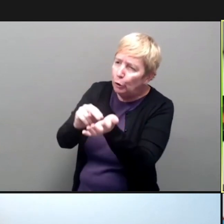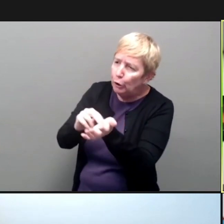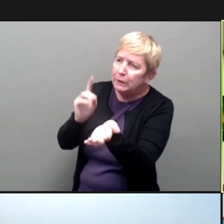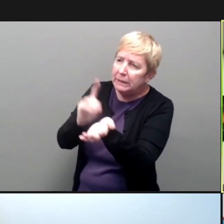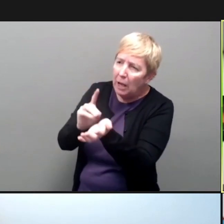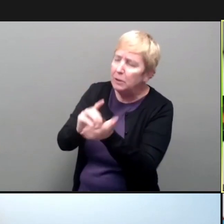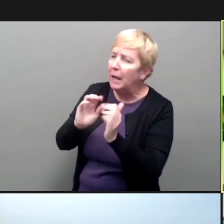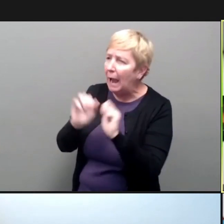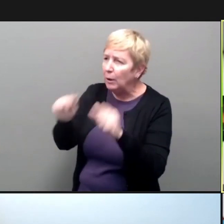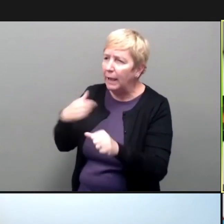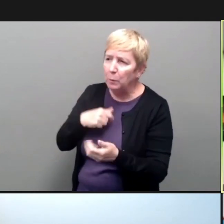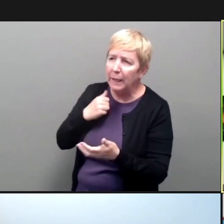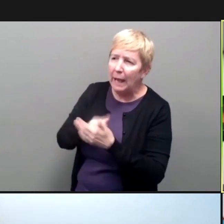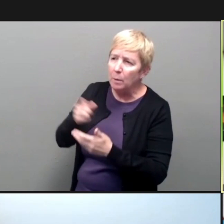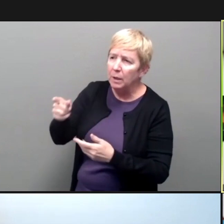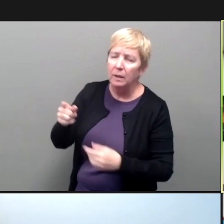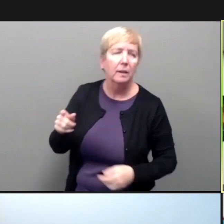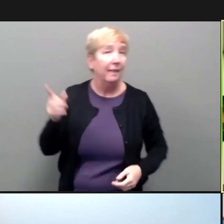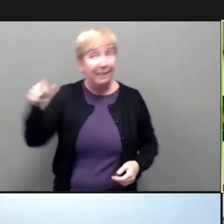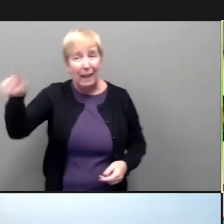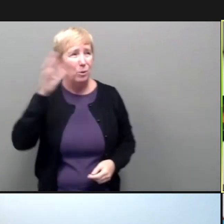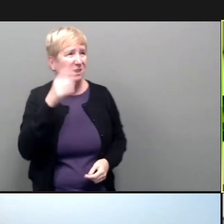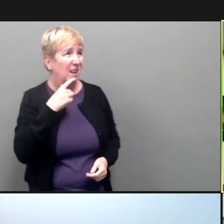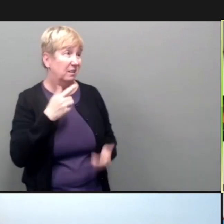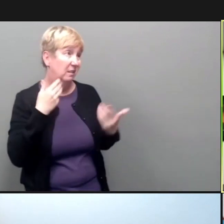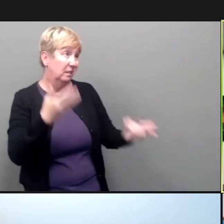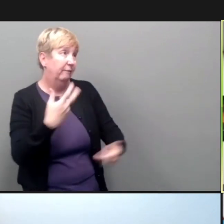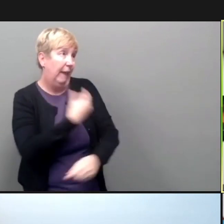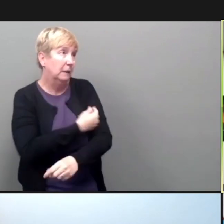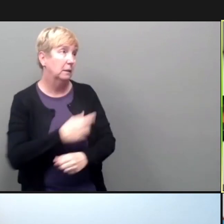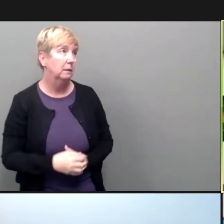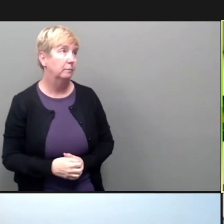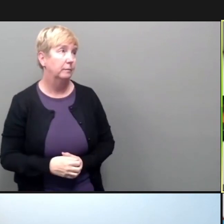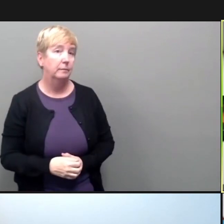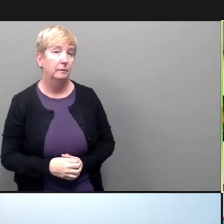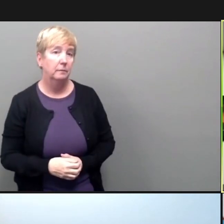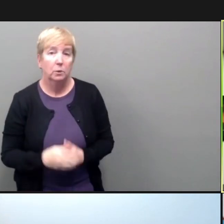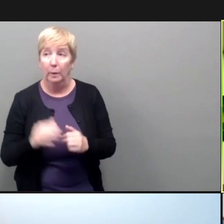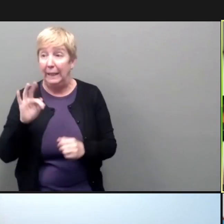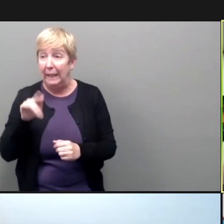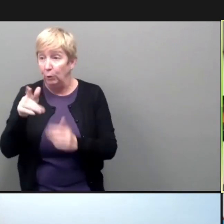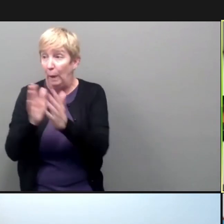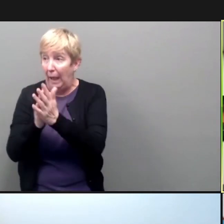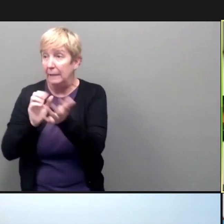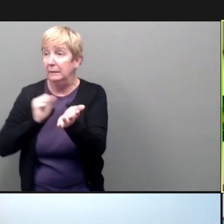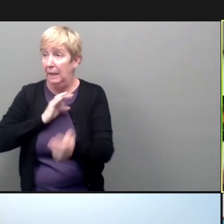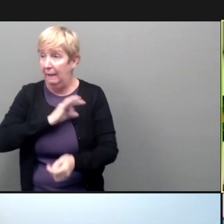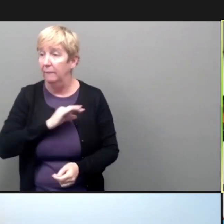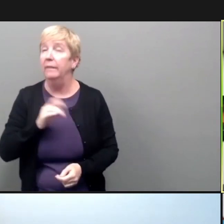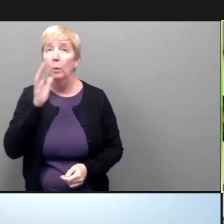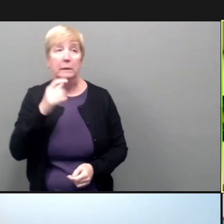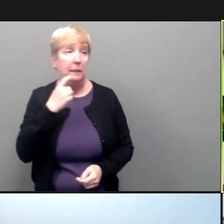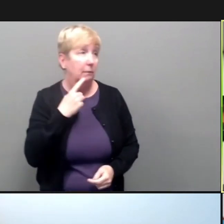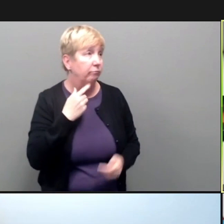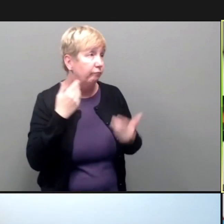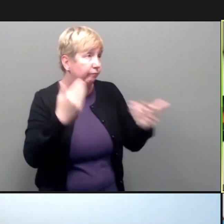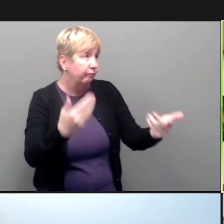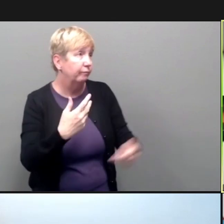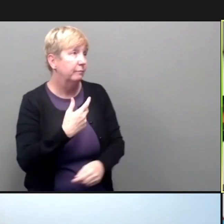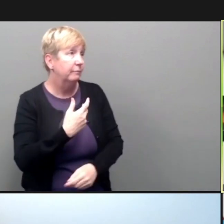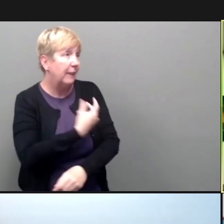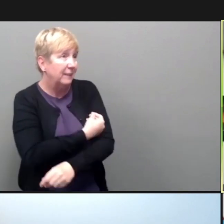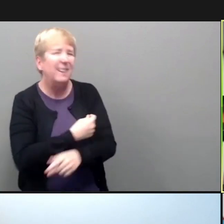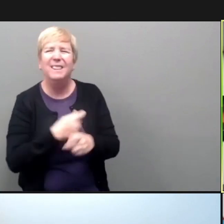nurse? Almost everyone would say, yeah, get everybody vaccinated. And they've even done commercials begging